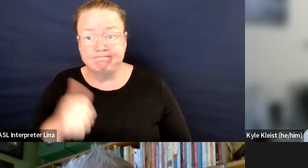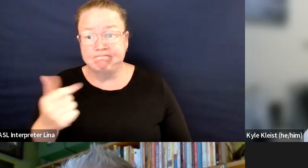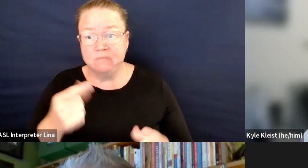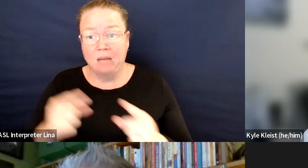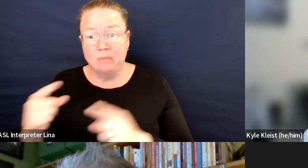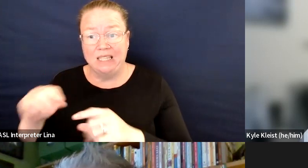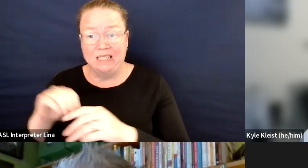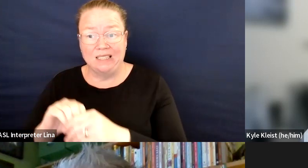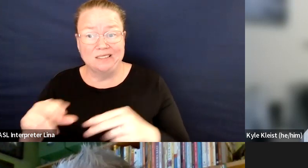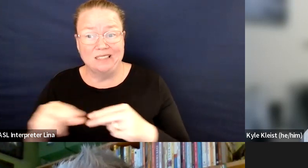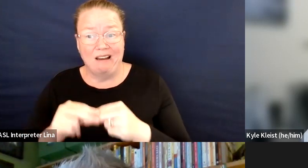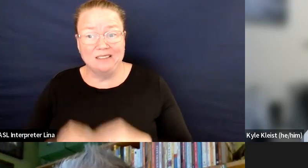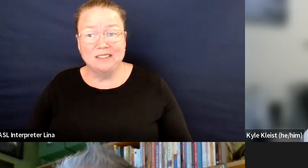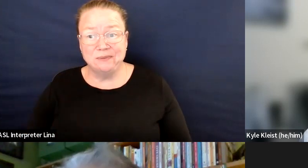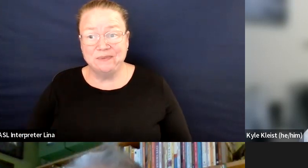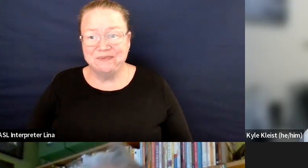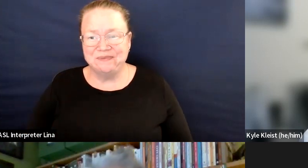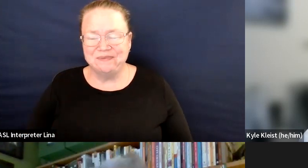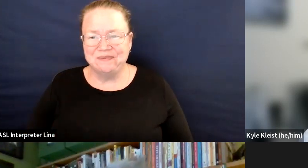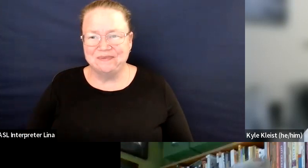our slides?